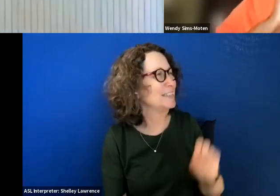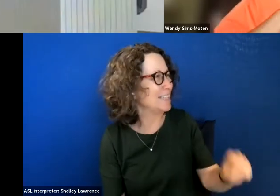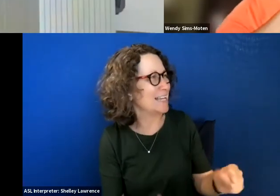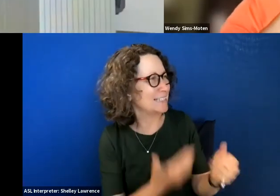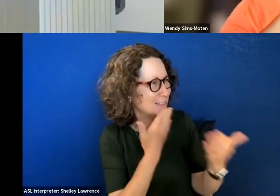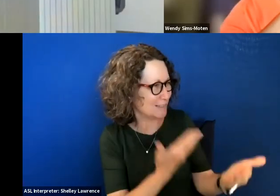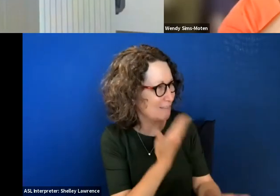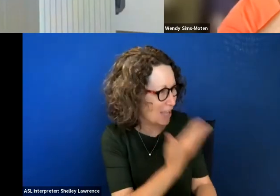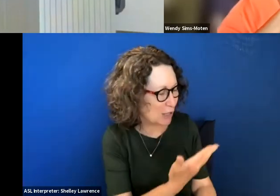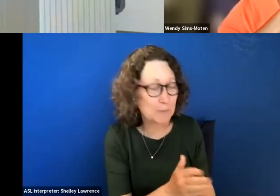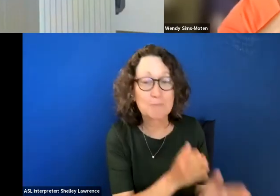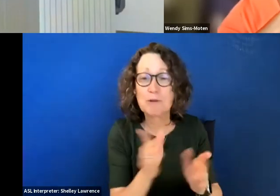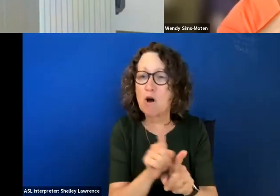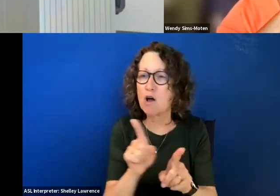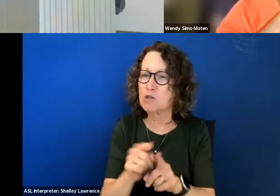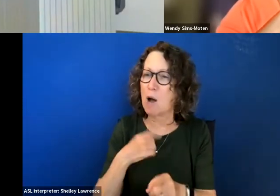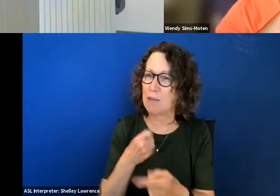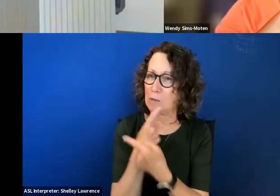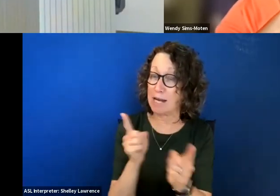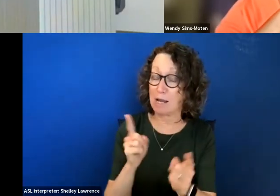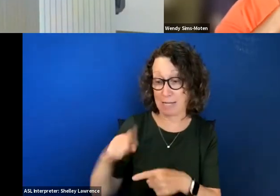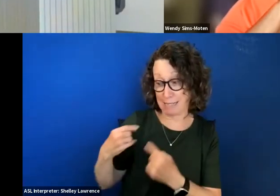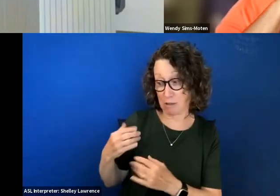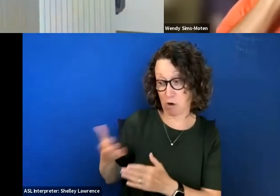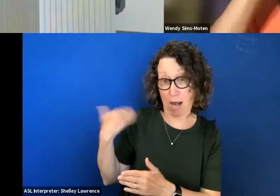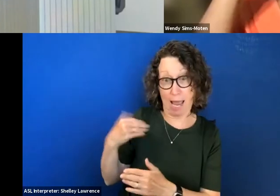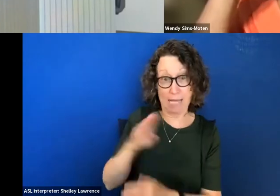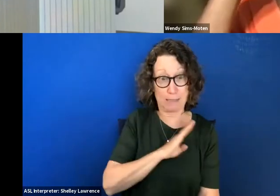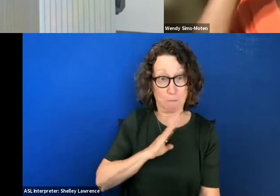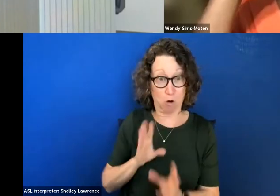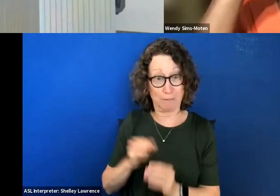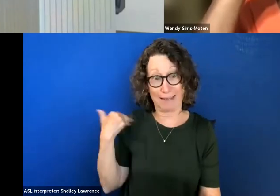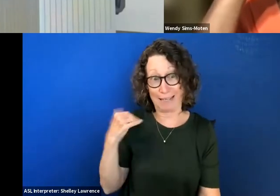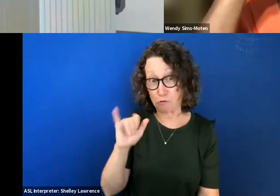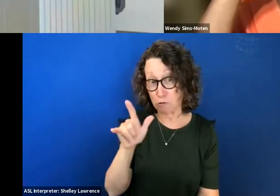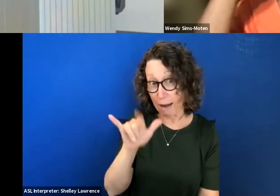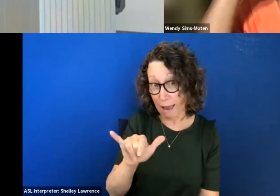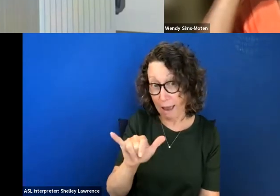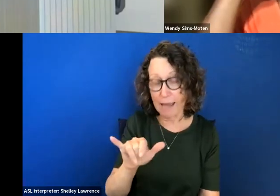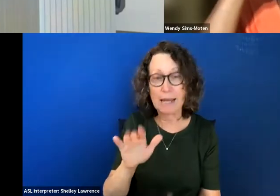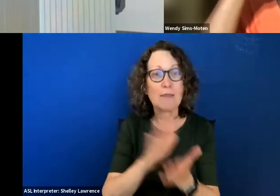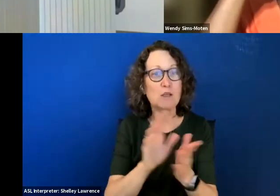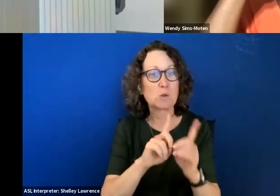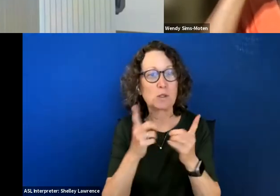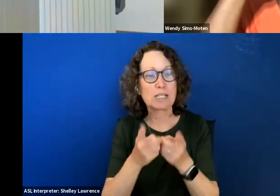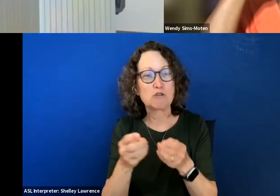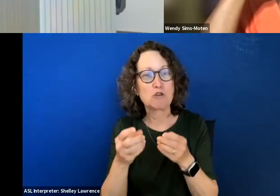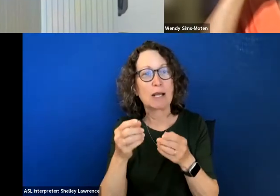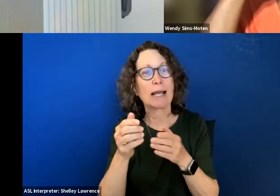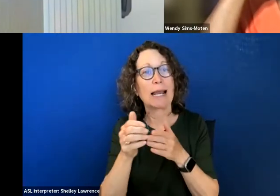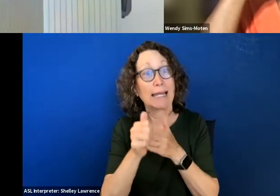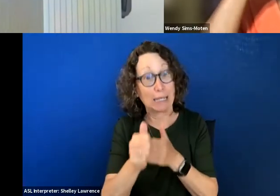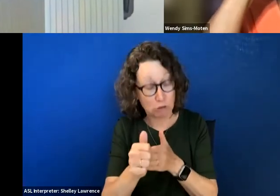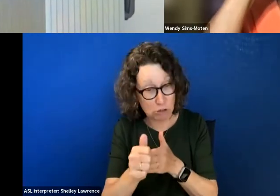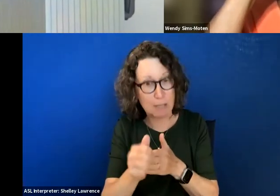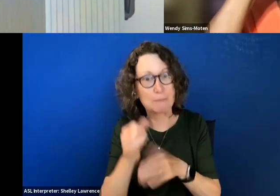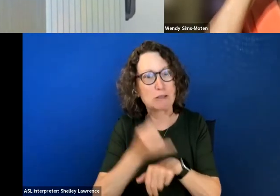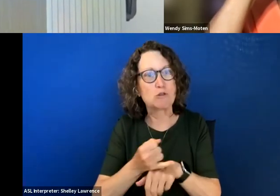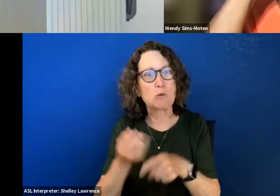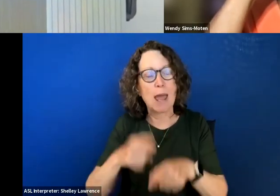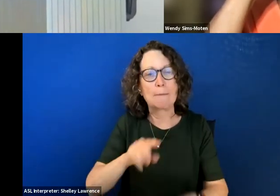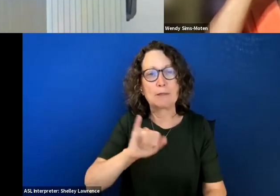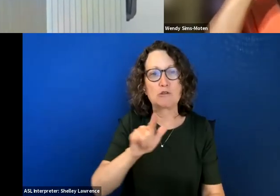you. Also, I'd like to announce that since our last board meeting in July, the District Leadership Institute took place over the week of